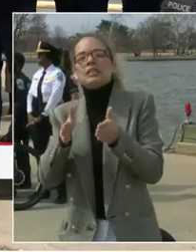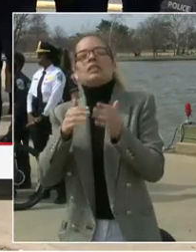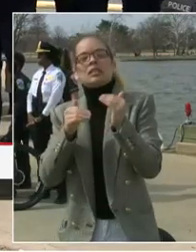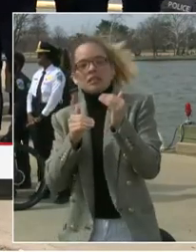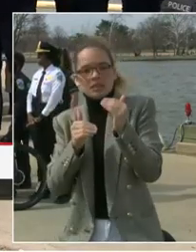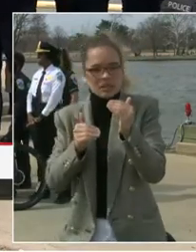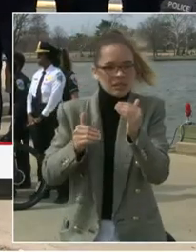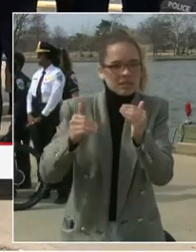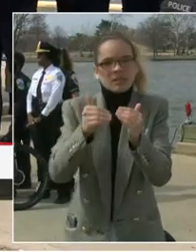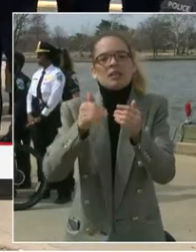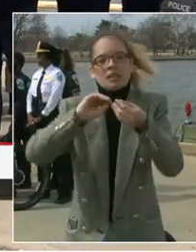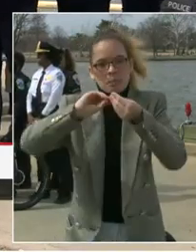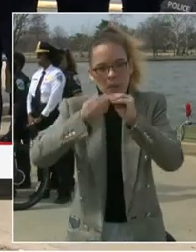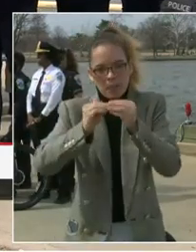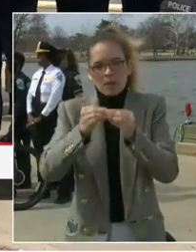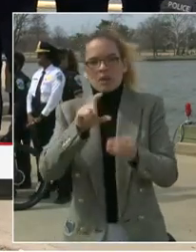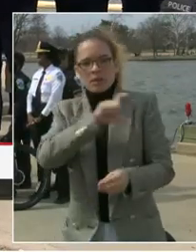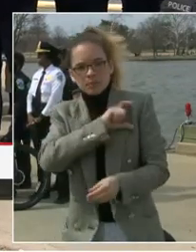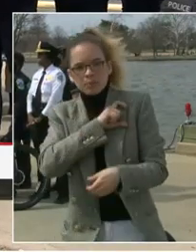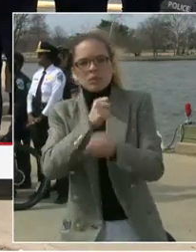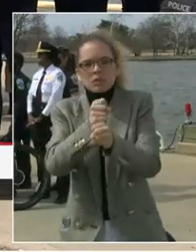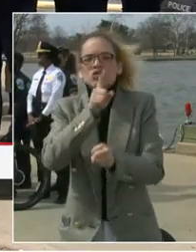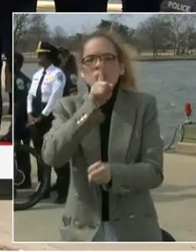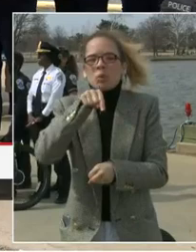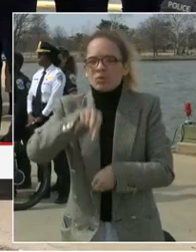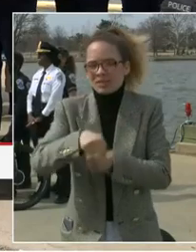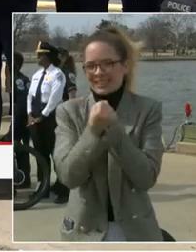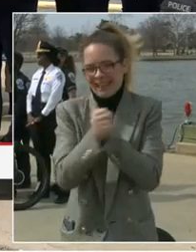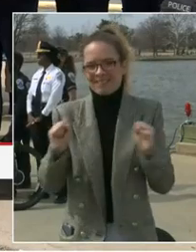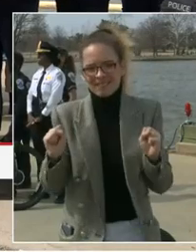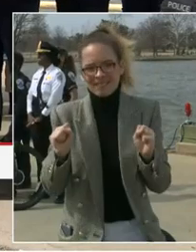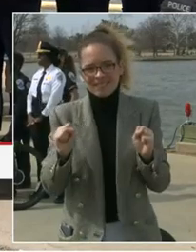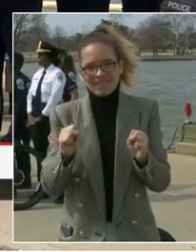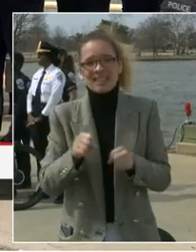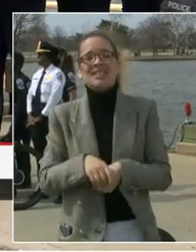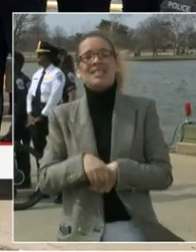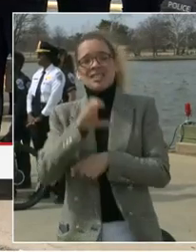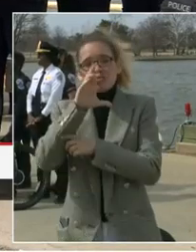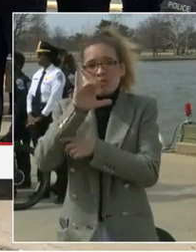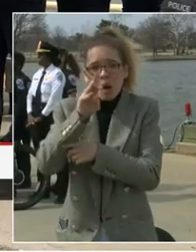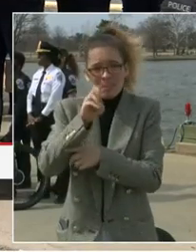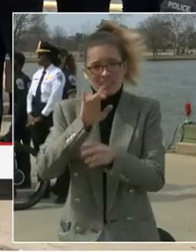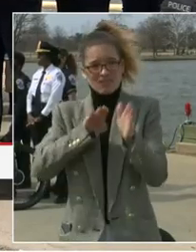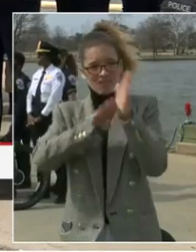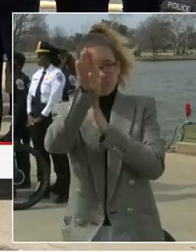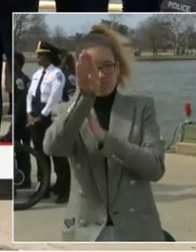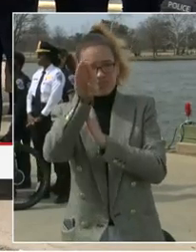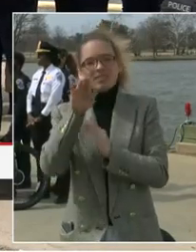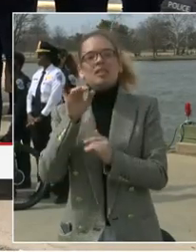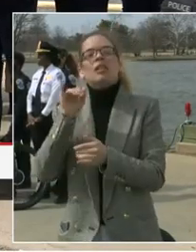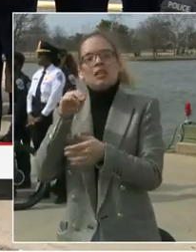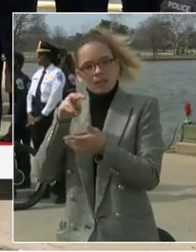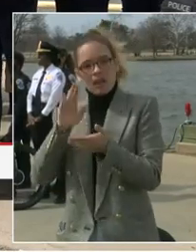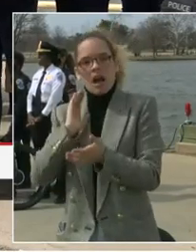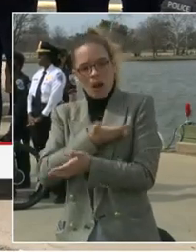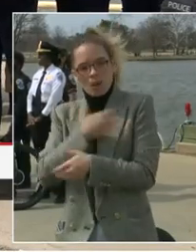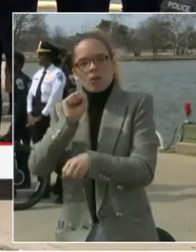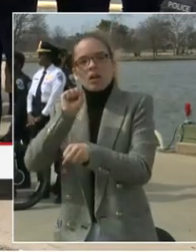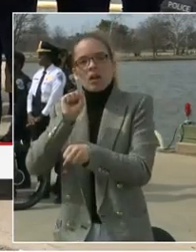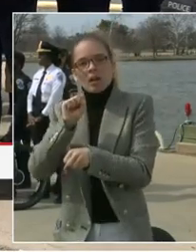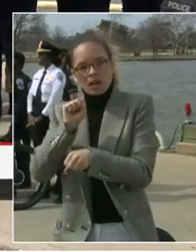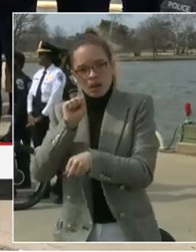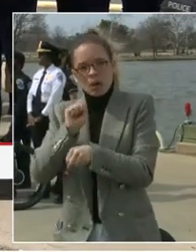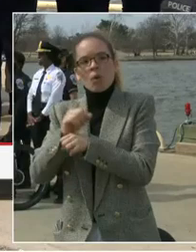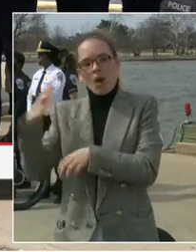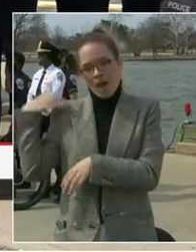that we need to certainly deal with the spike in crime that we're having, which we're all going to work to drive down, but also everyday